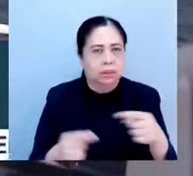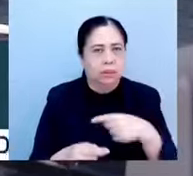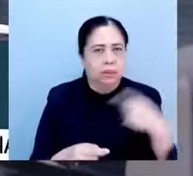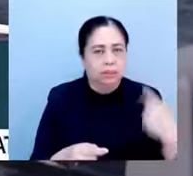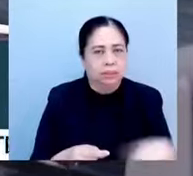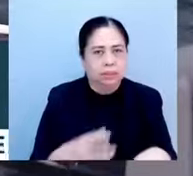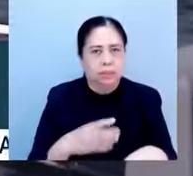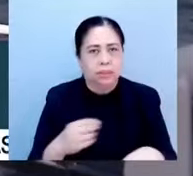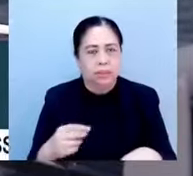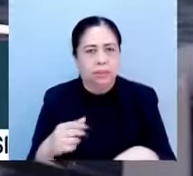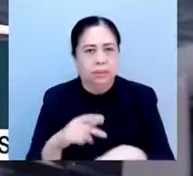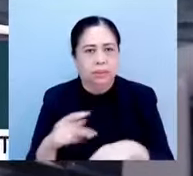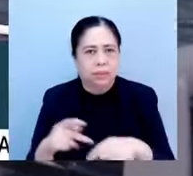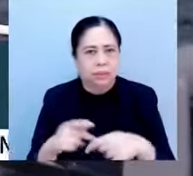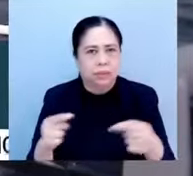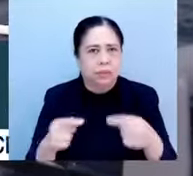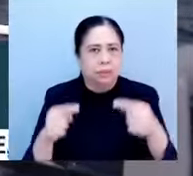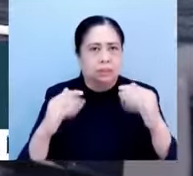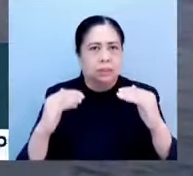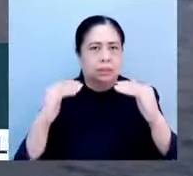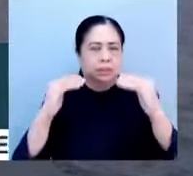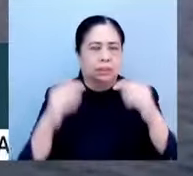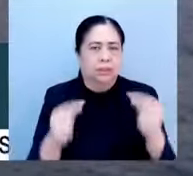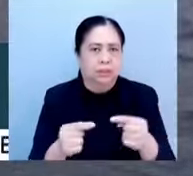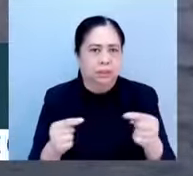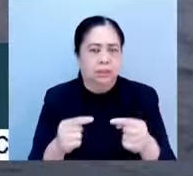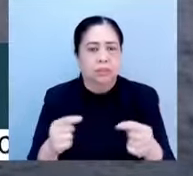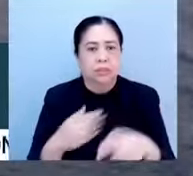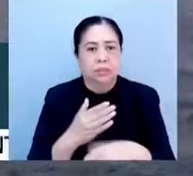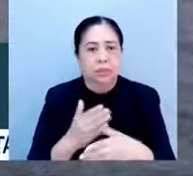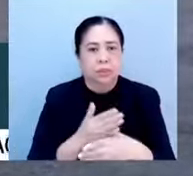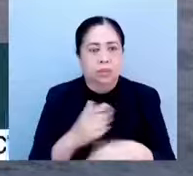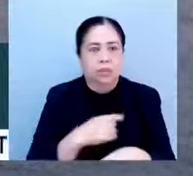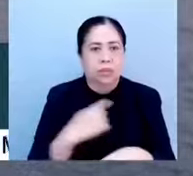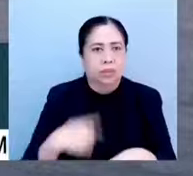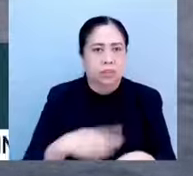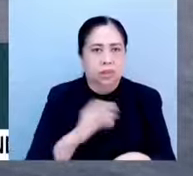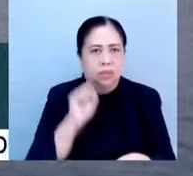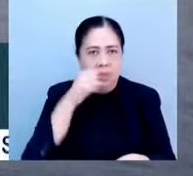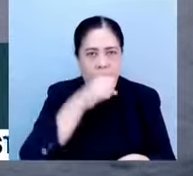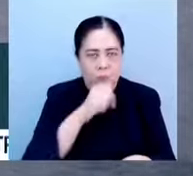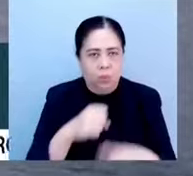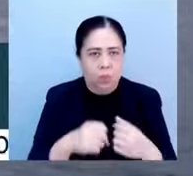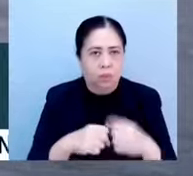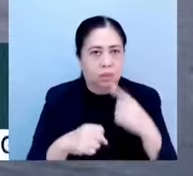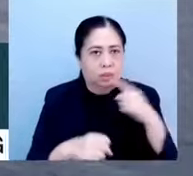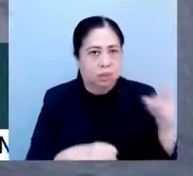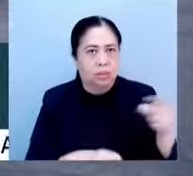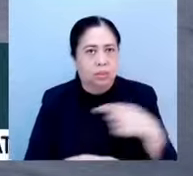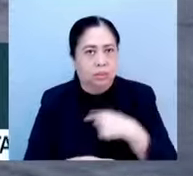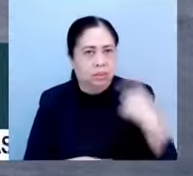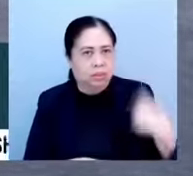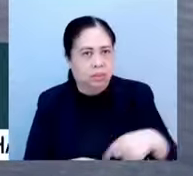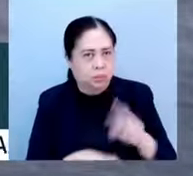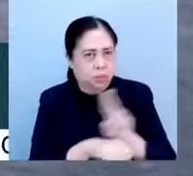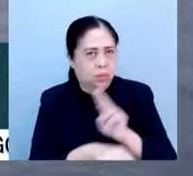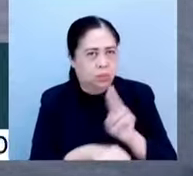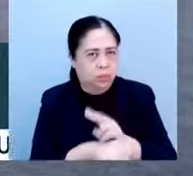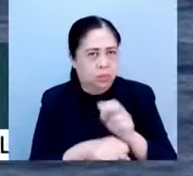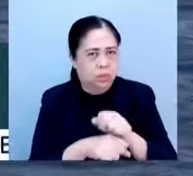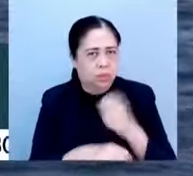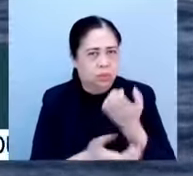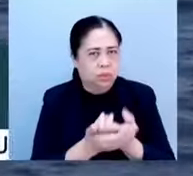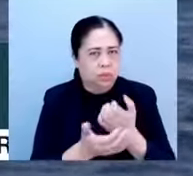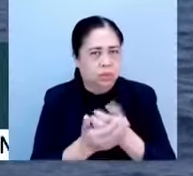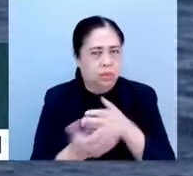the possibility of an escalated dispute between China and Taiwan. He also accused Beijing of using economic coercion